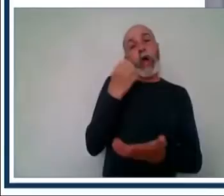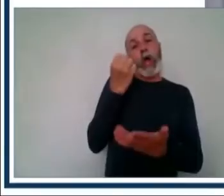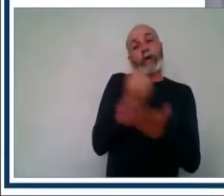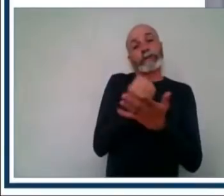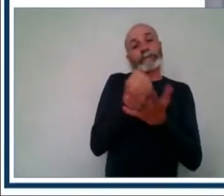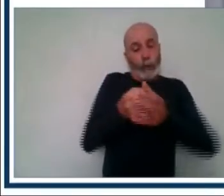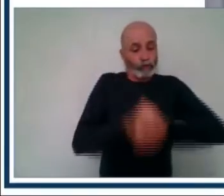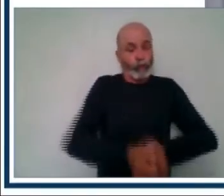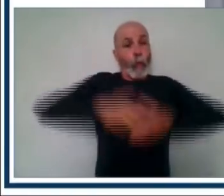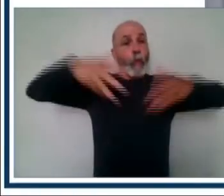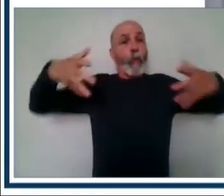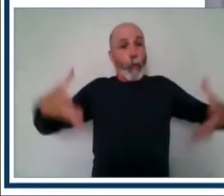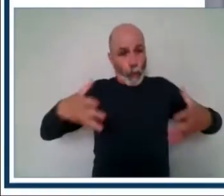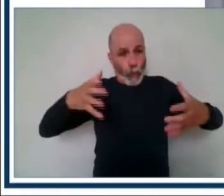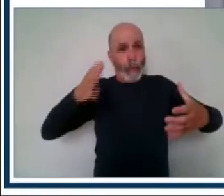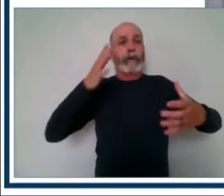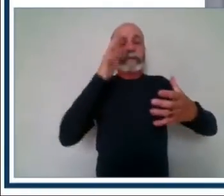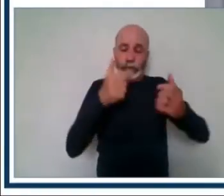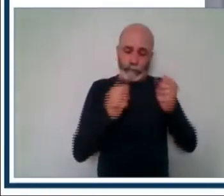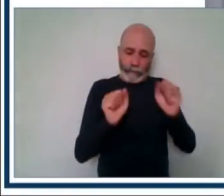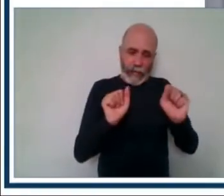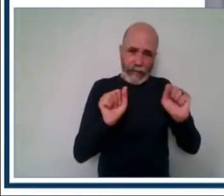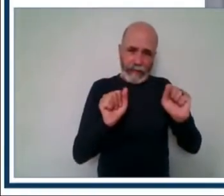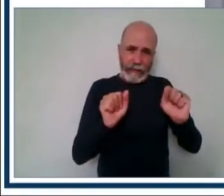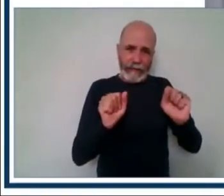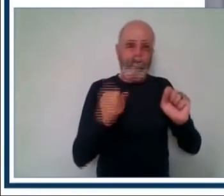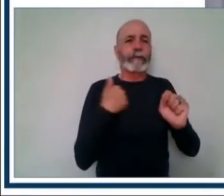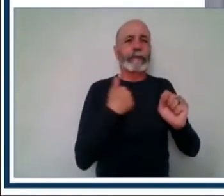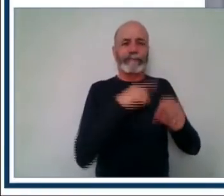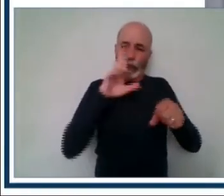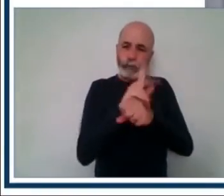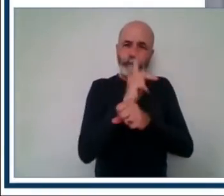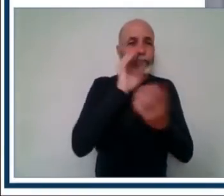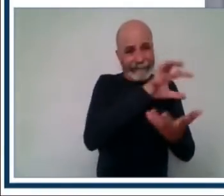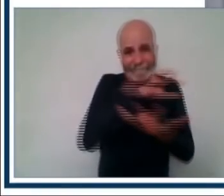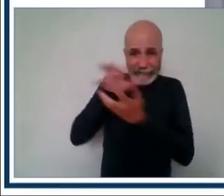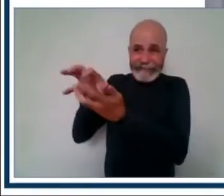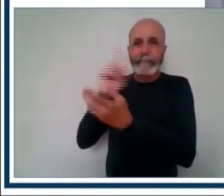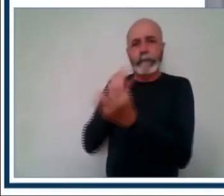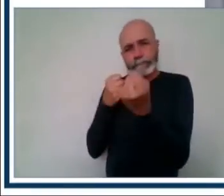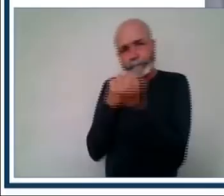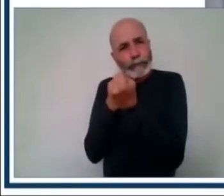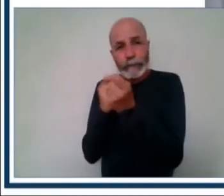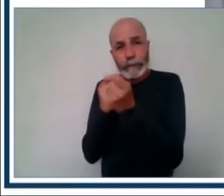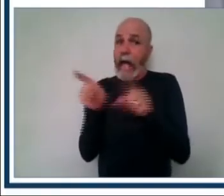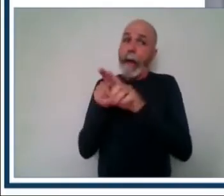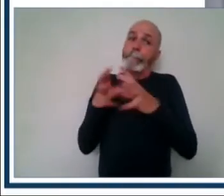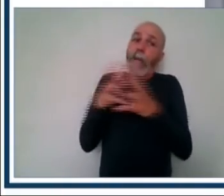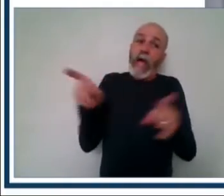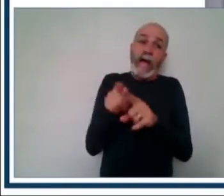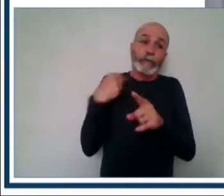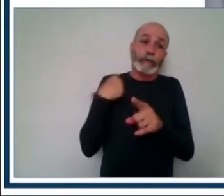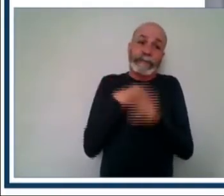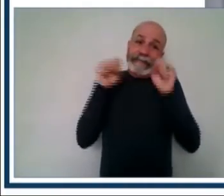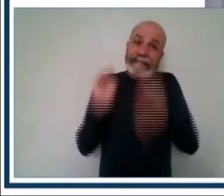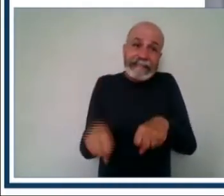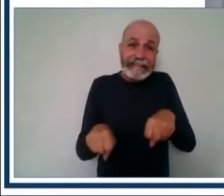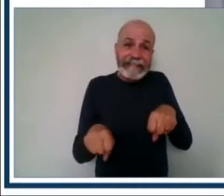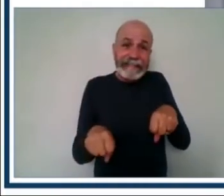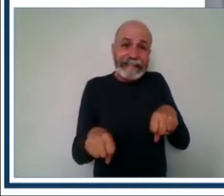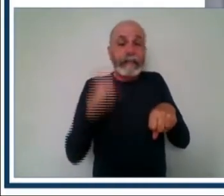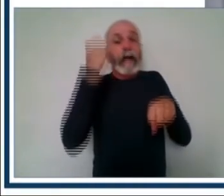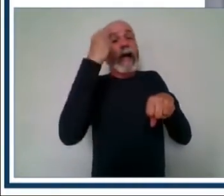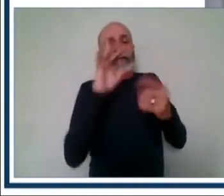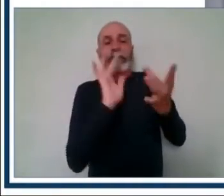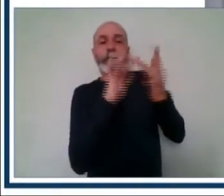that we're getting this out as quickly as possible. And he's working with his department, who's engaged with our stakeholders in the